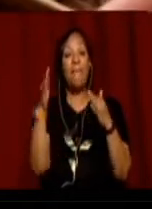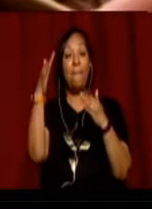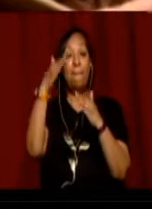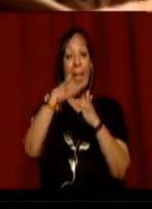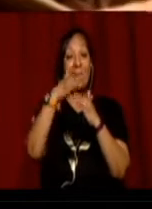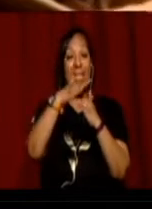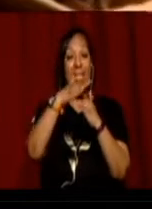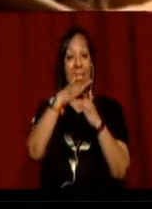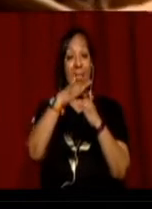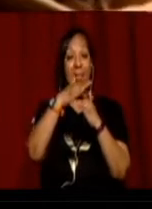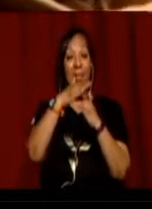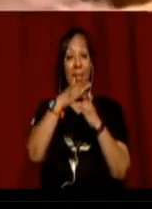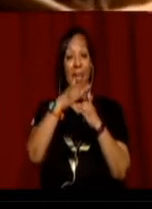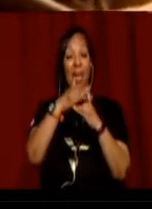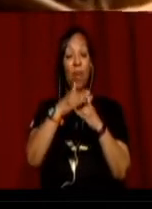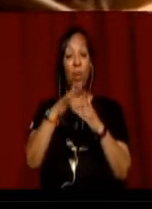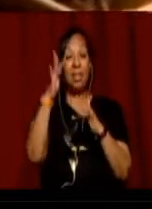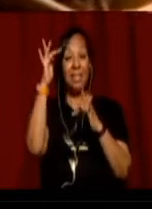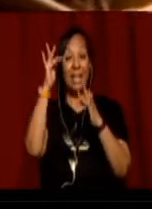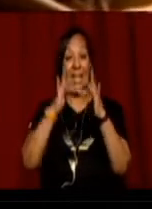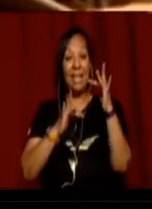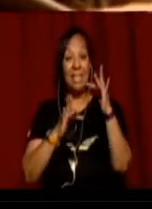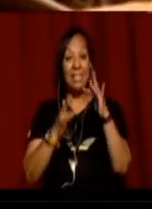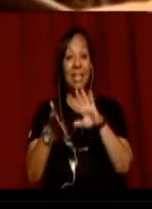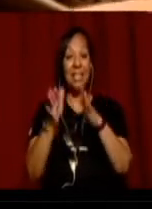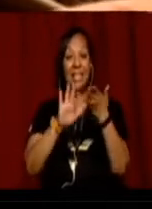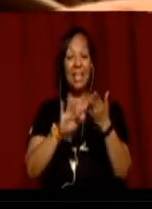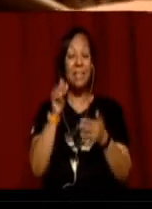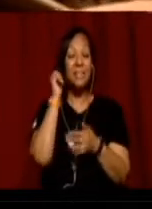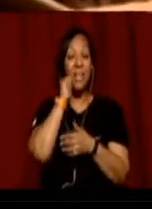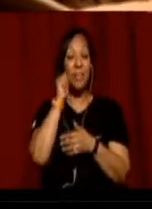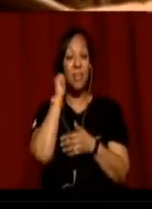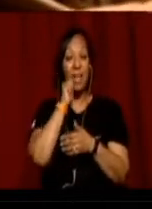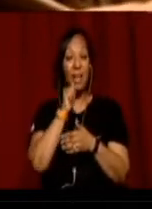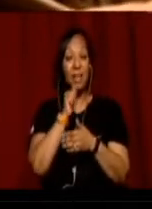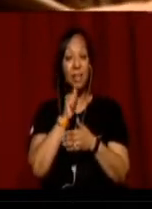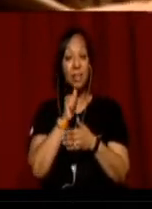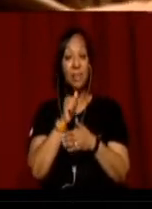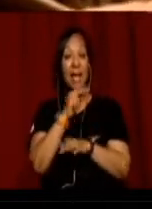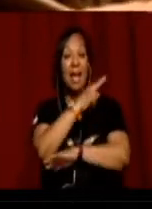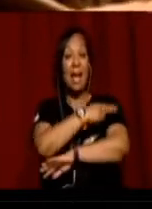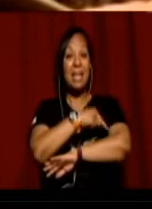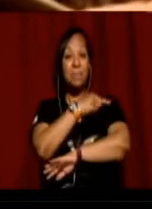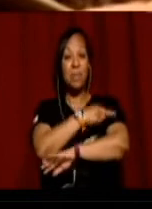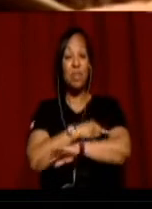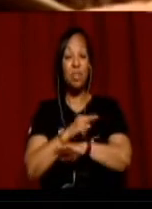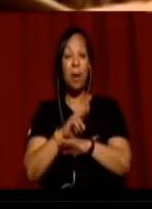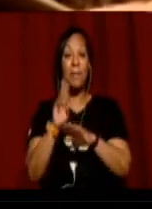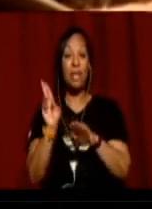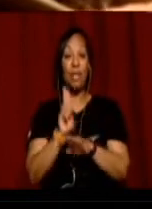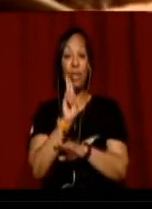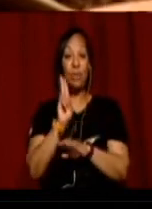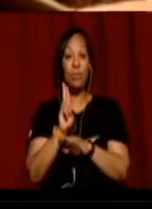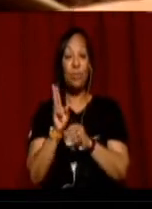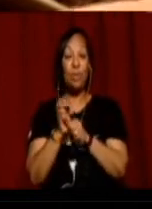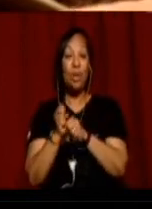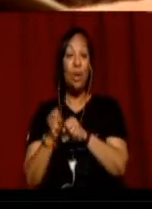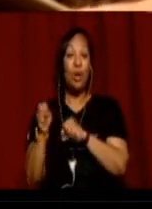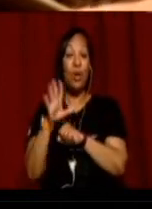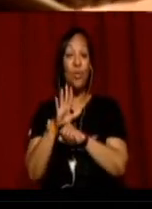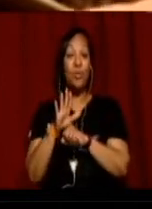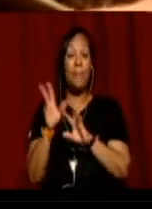were beginning to see less new cases and less deaths each day. Less hospital beds are being utilized for COVID